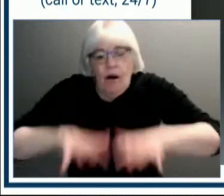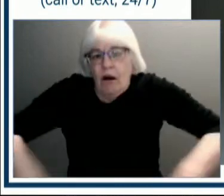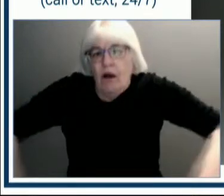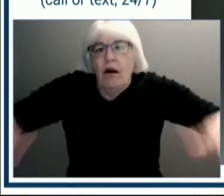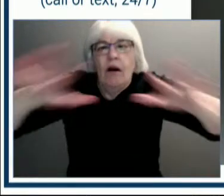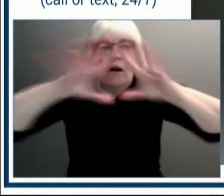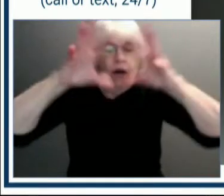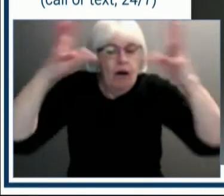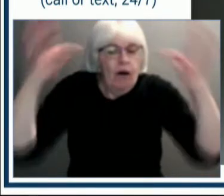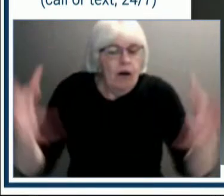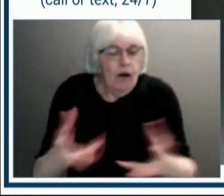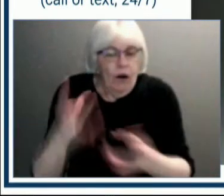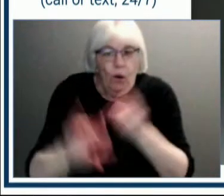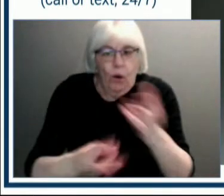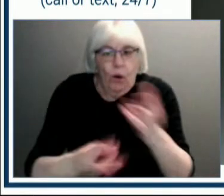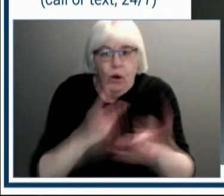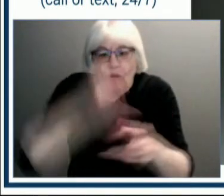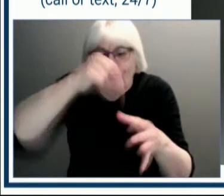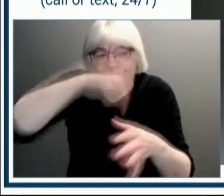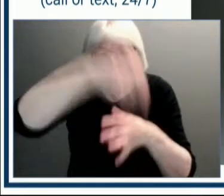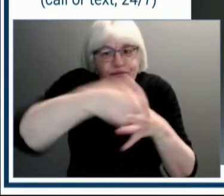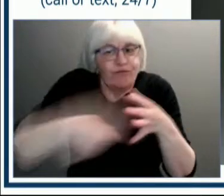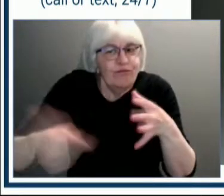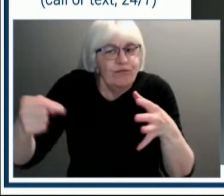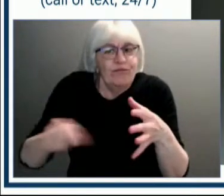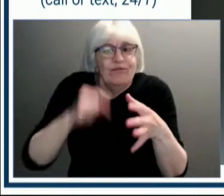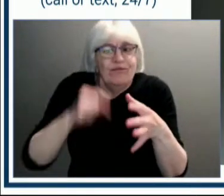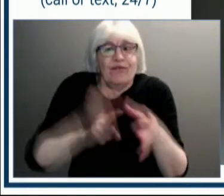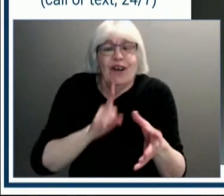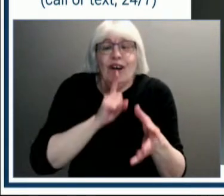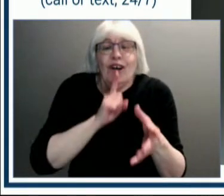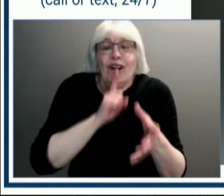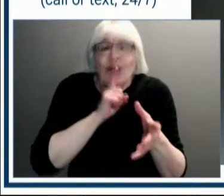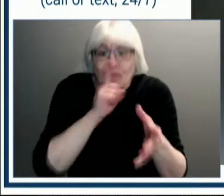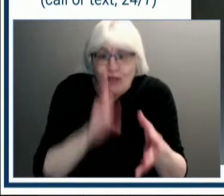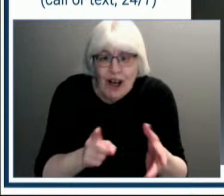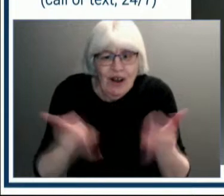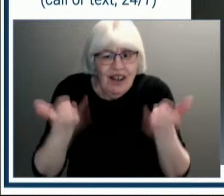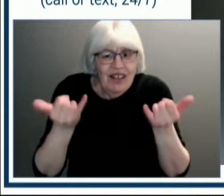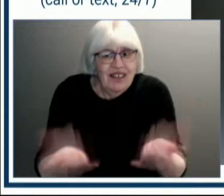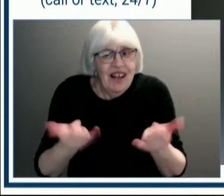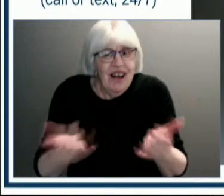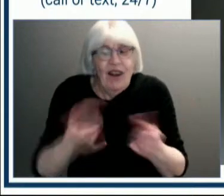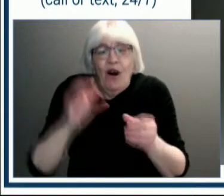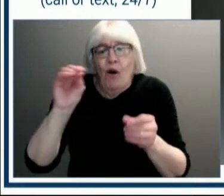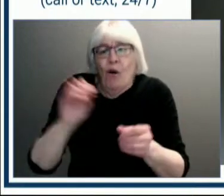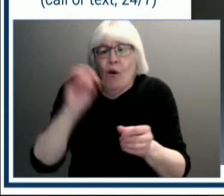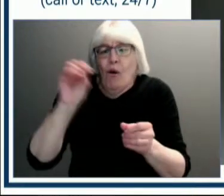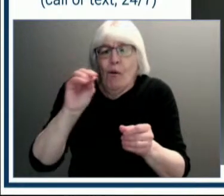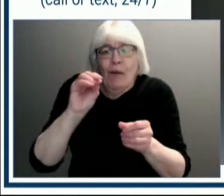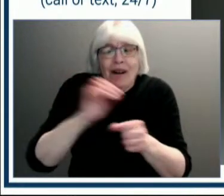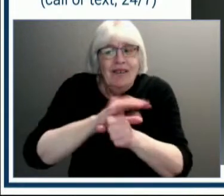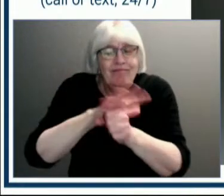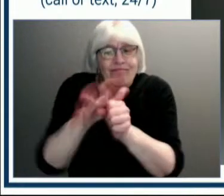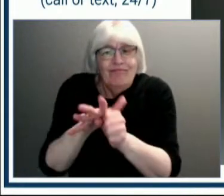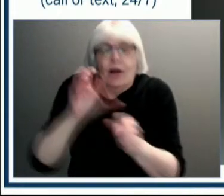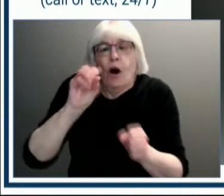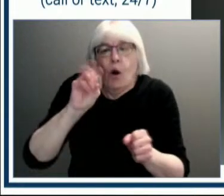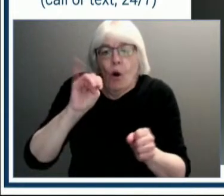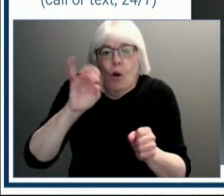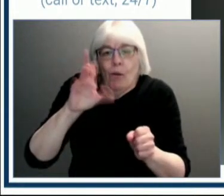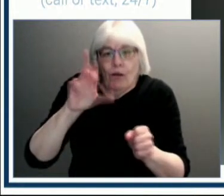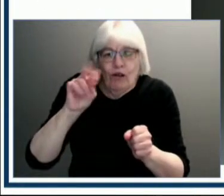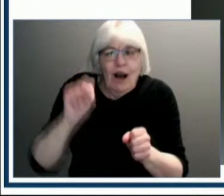There's no doubt we are right in the thick of the Omicron wave at this time. We've said all along that we have two